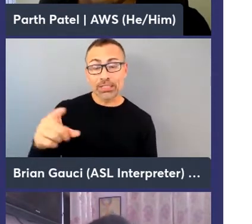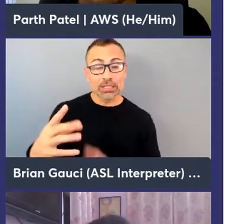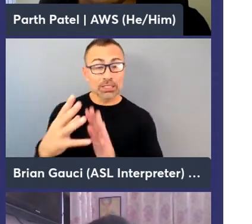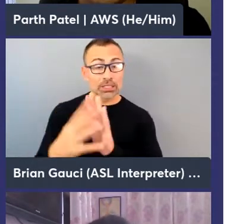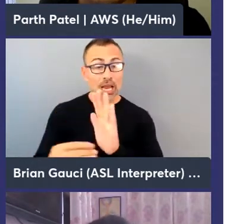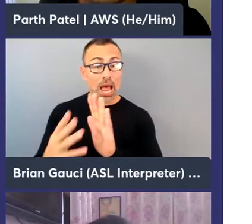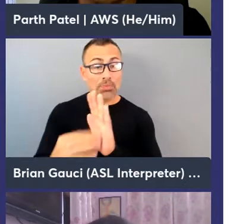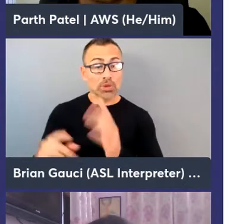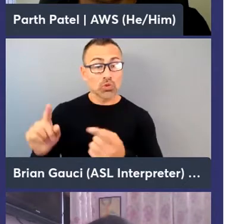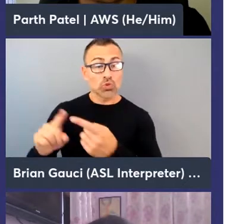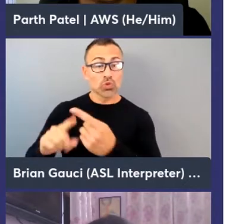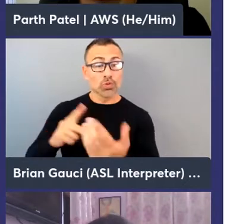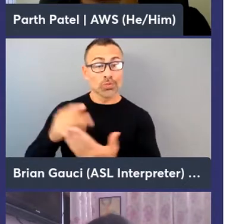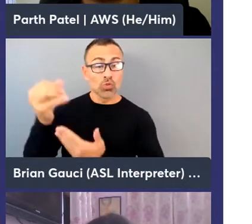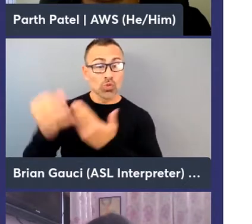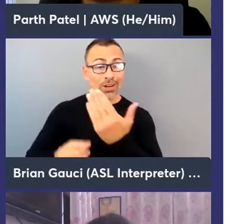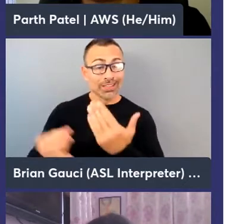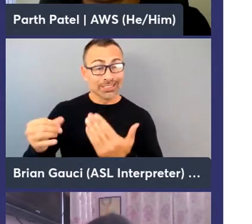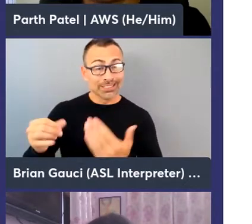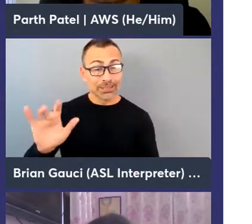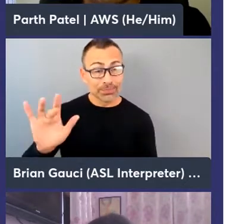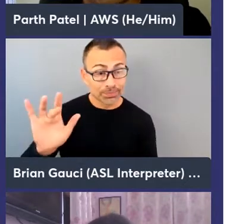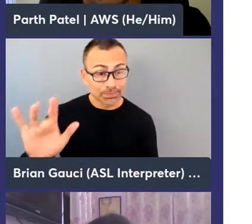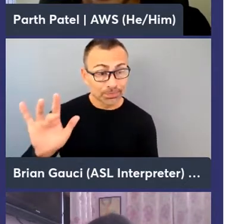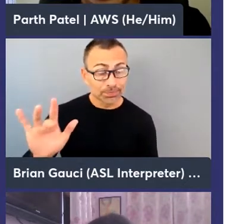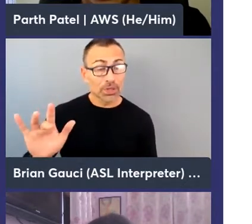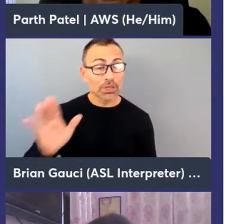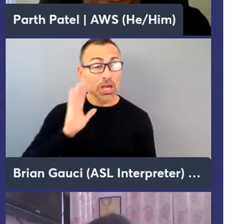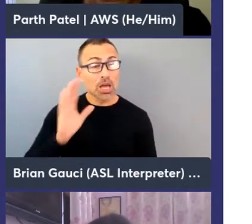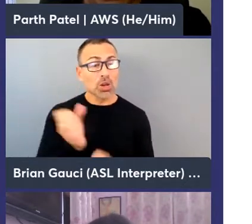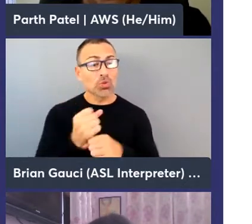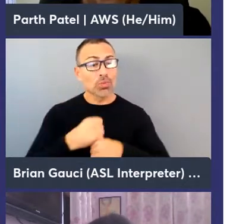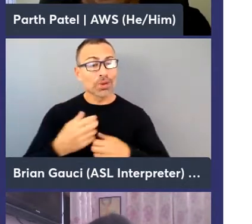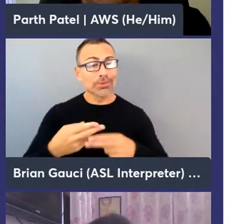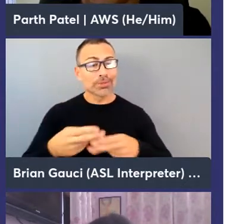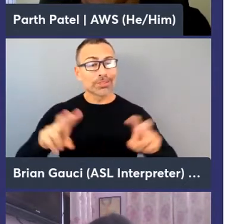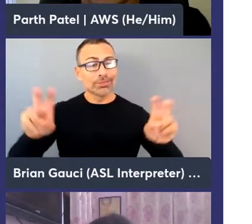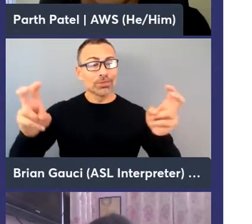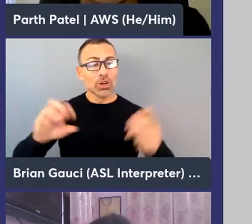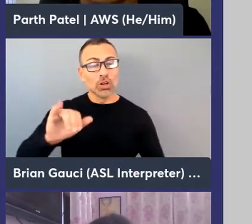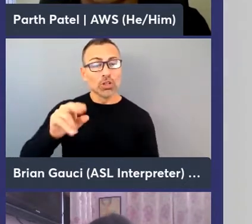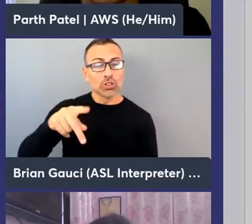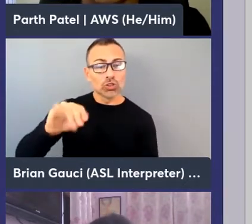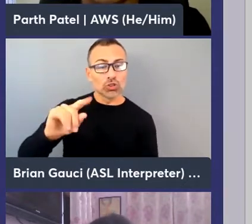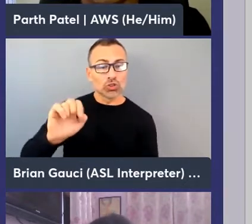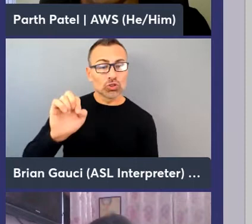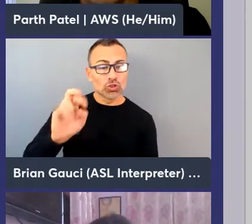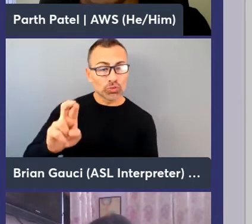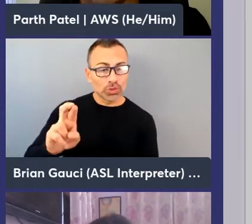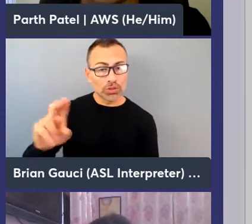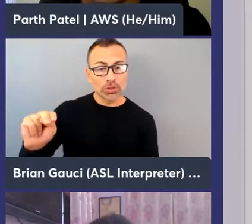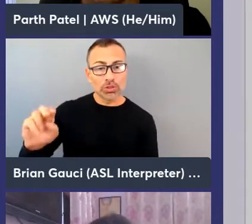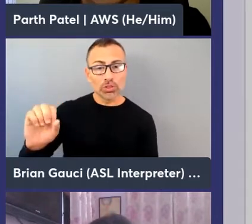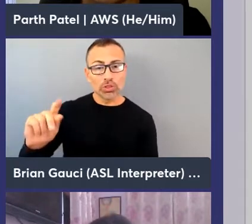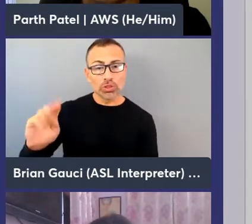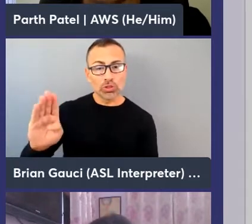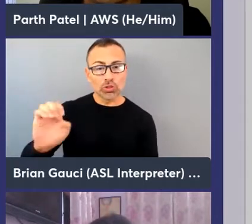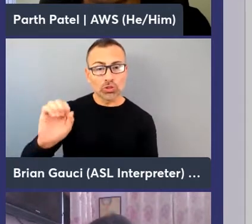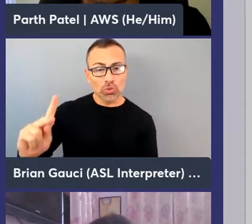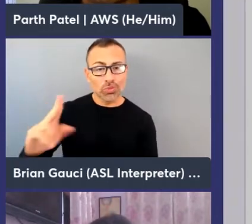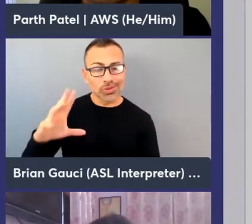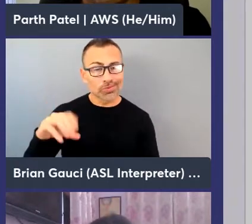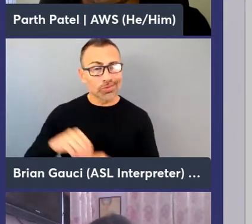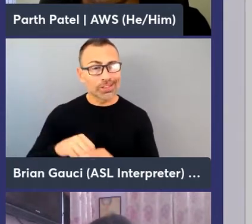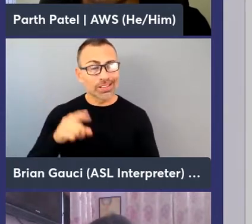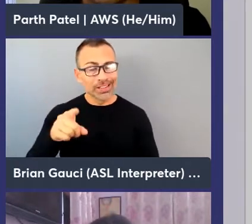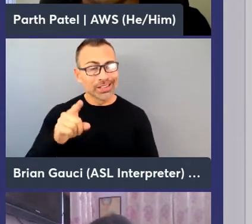do that, it will create a Jupyter notebook for you in the browser. So you don't need any installation, and it will ask you